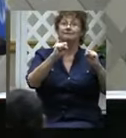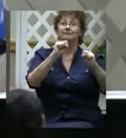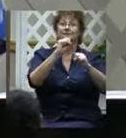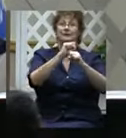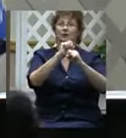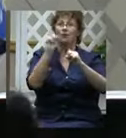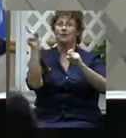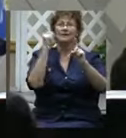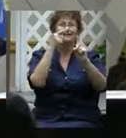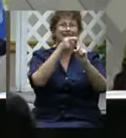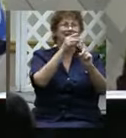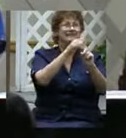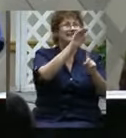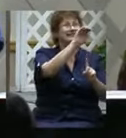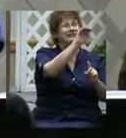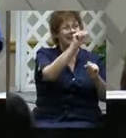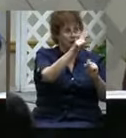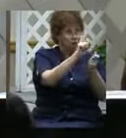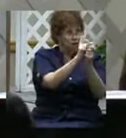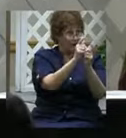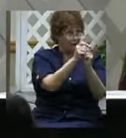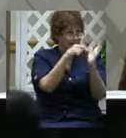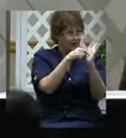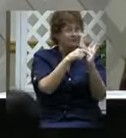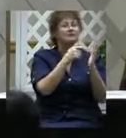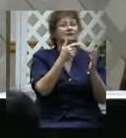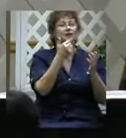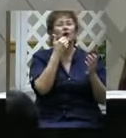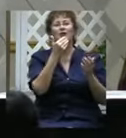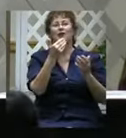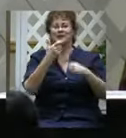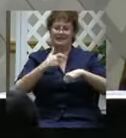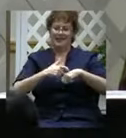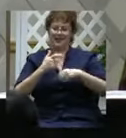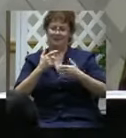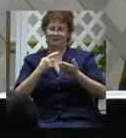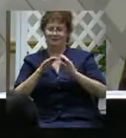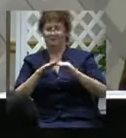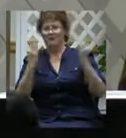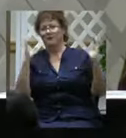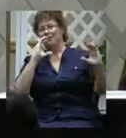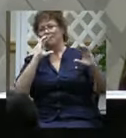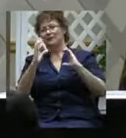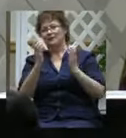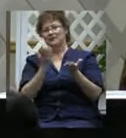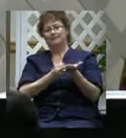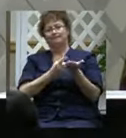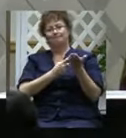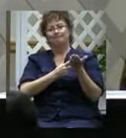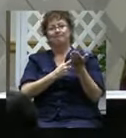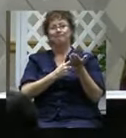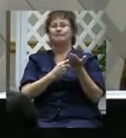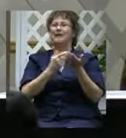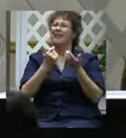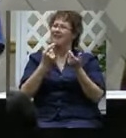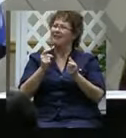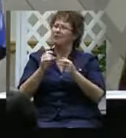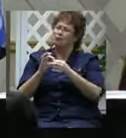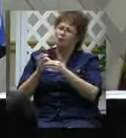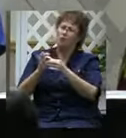to for a translation, then that's a different conversation. It's probably a good starting point is to have someone help coordinate the efforts